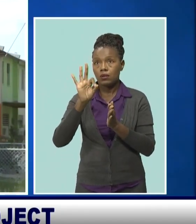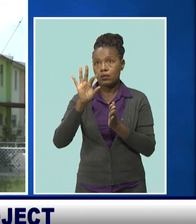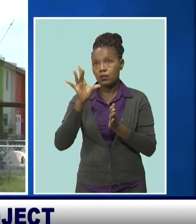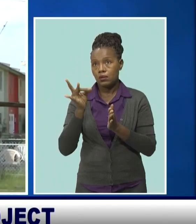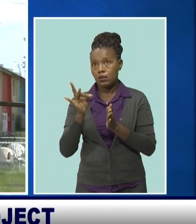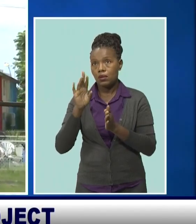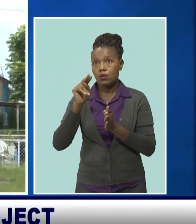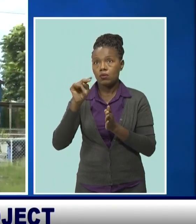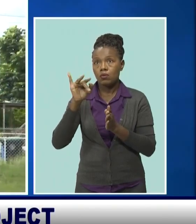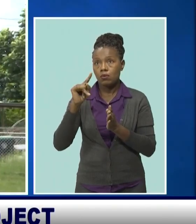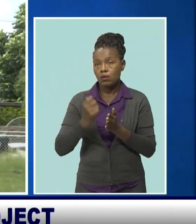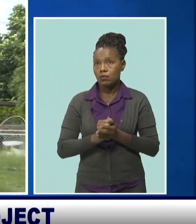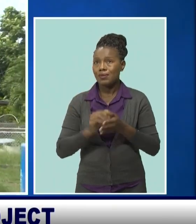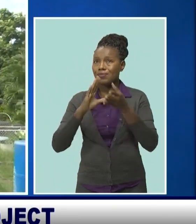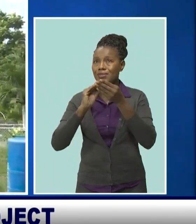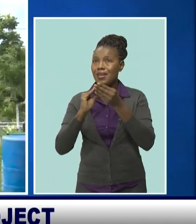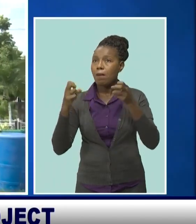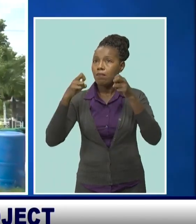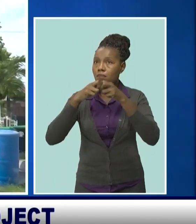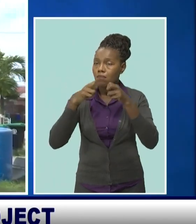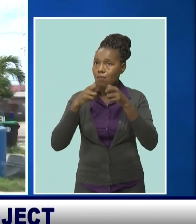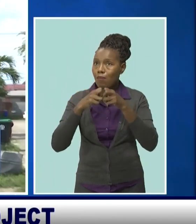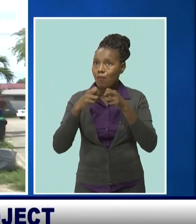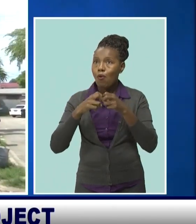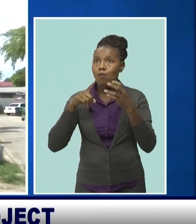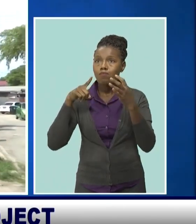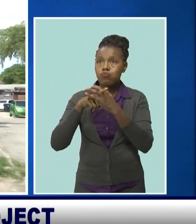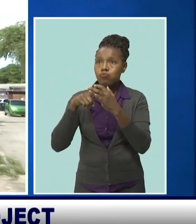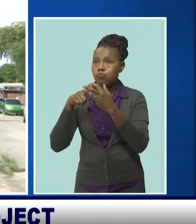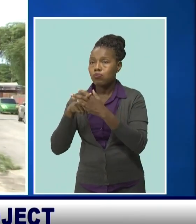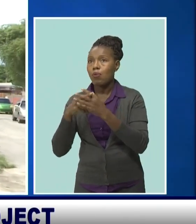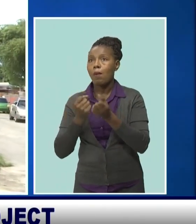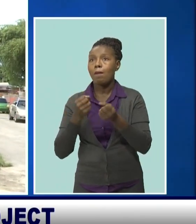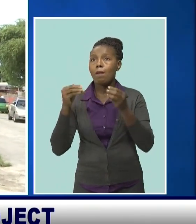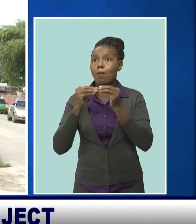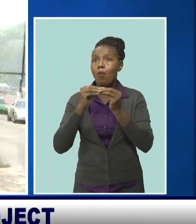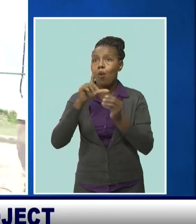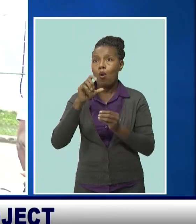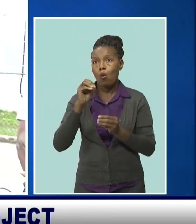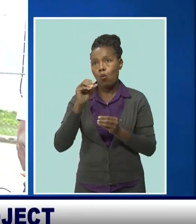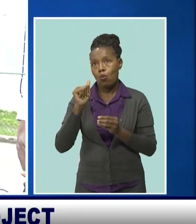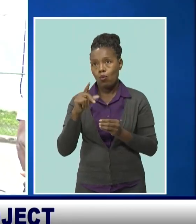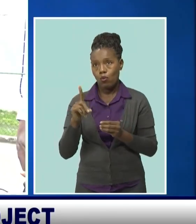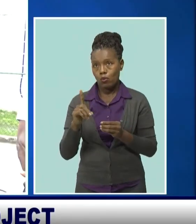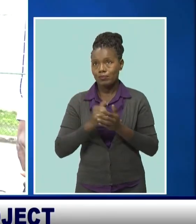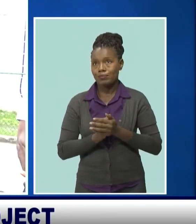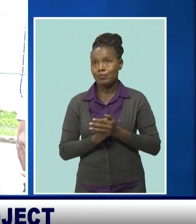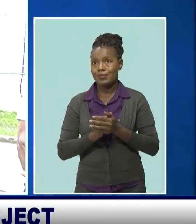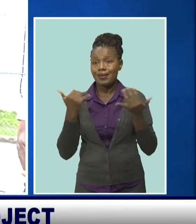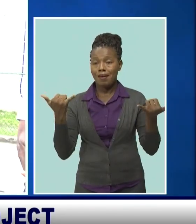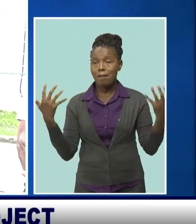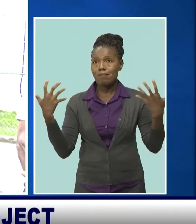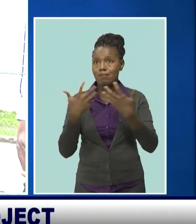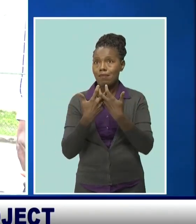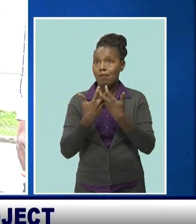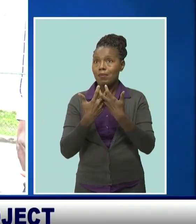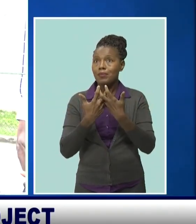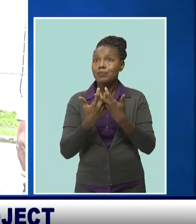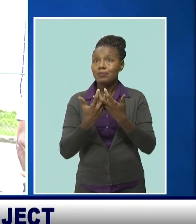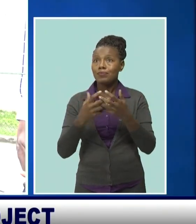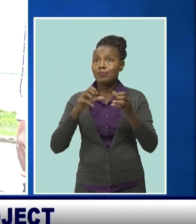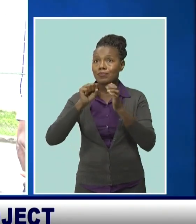giving them more load capacity within the electrical framework, and we are going to modern day standards within